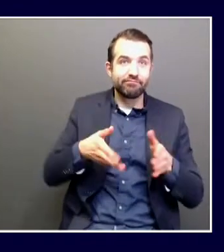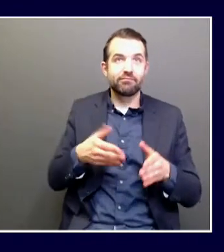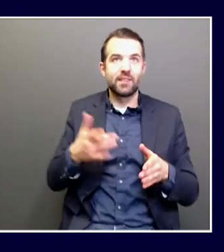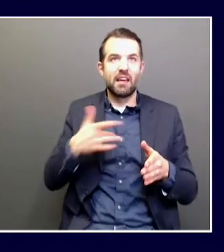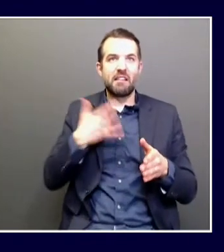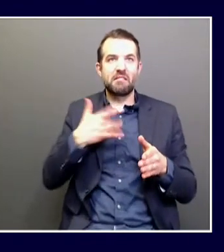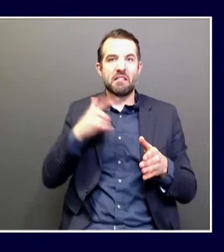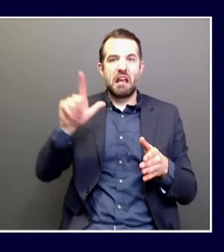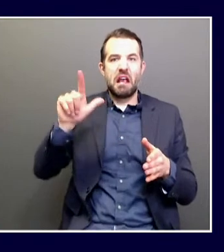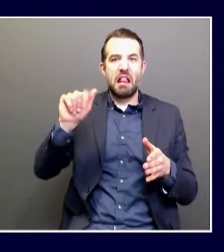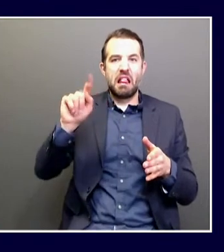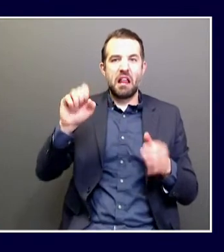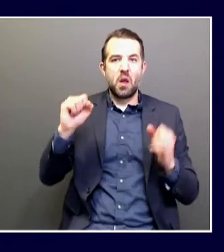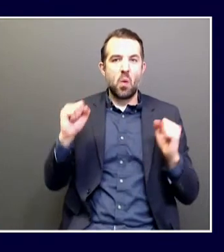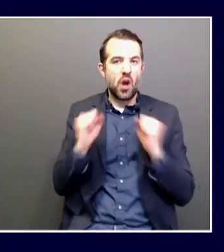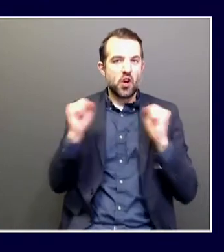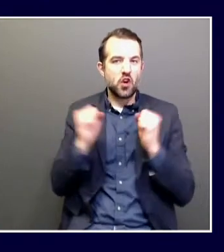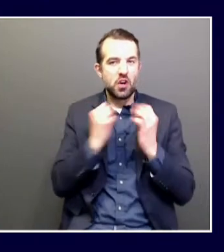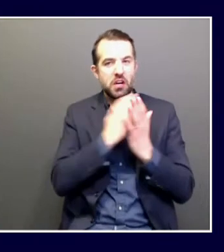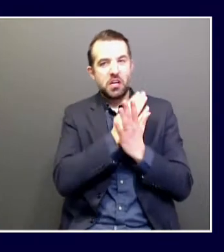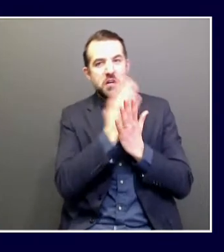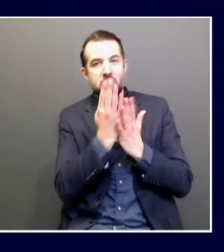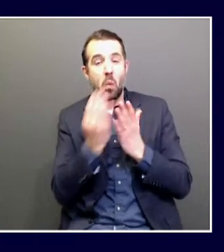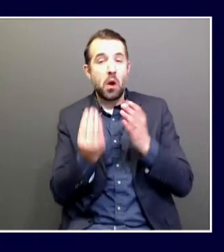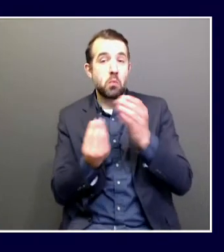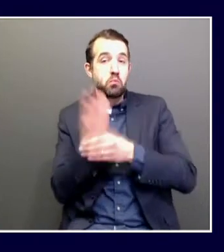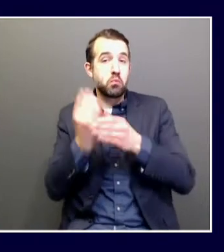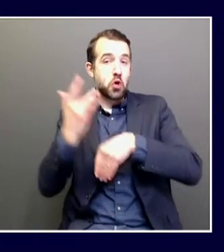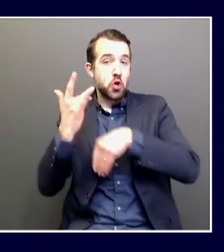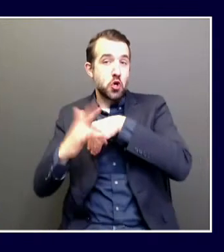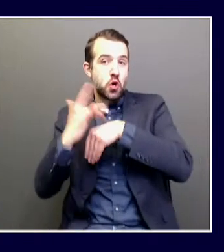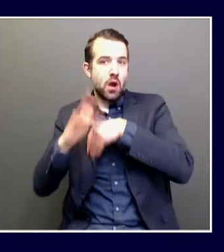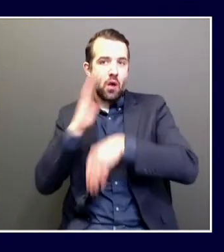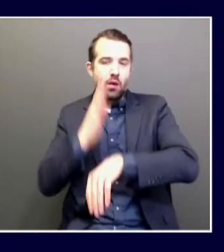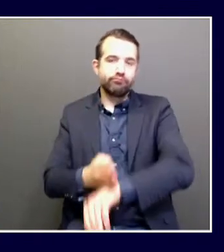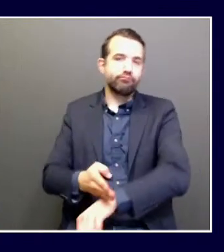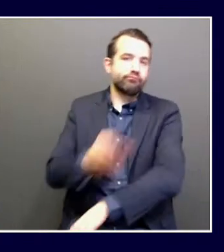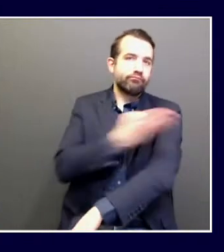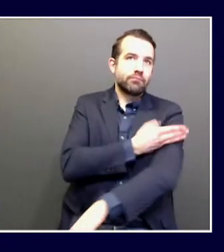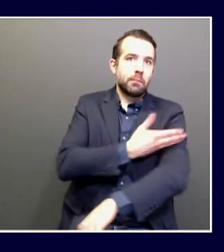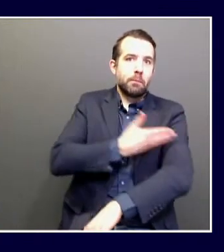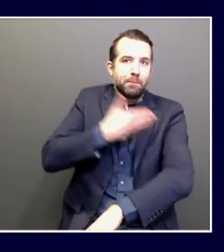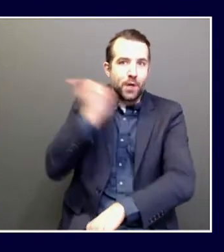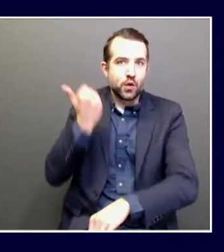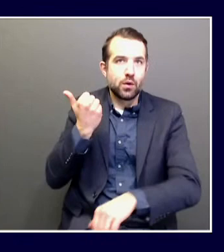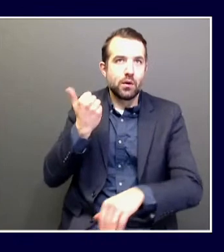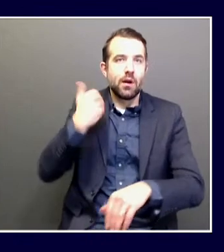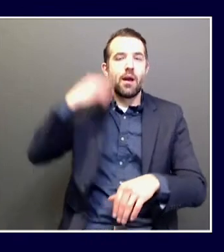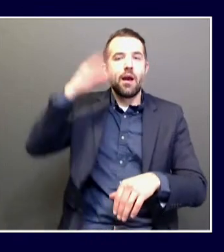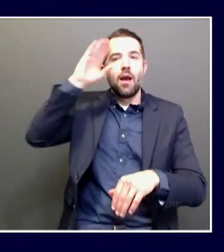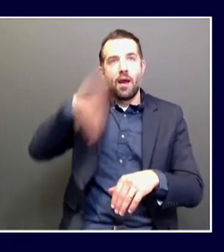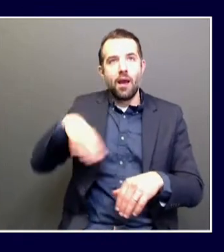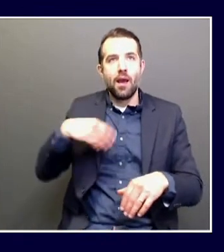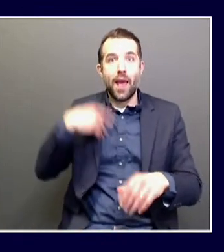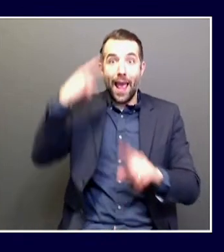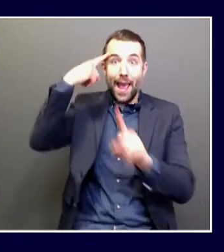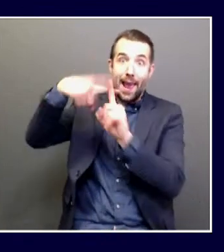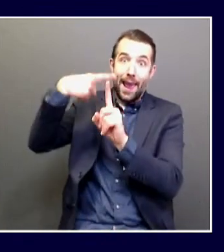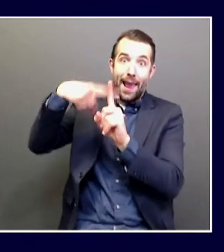much better. And I would like to know I know that you want to think that, but putting all emotion aside, do you think